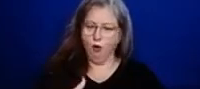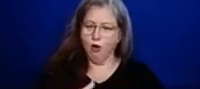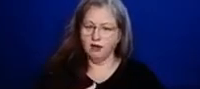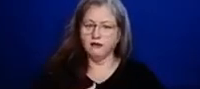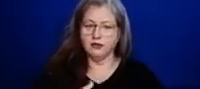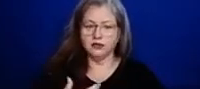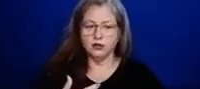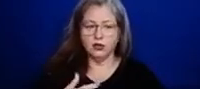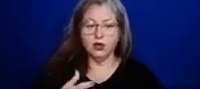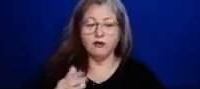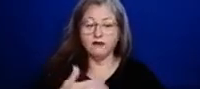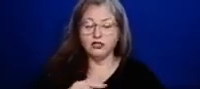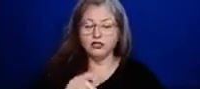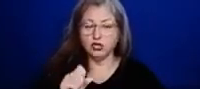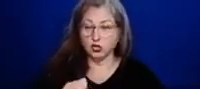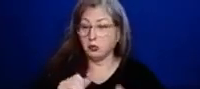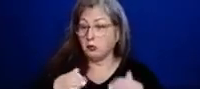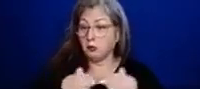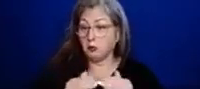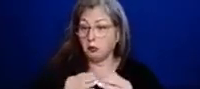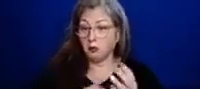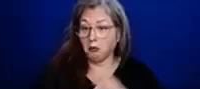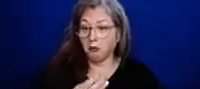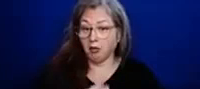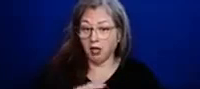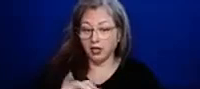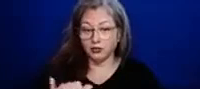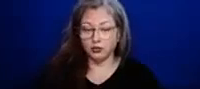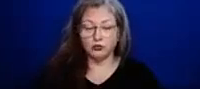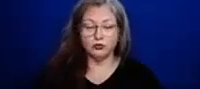So right. Fish can be plants also.